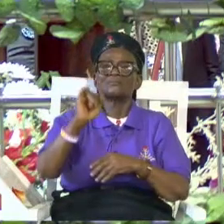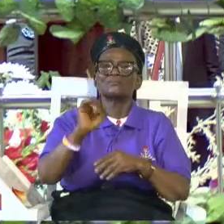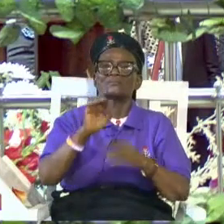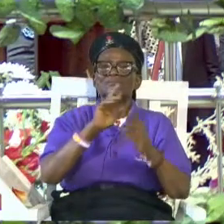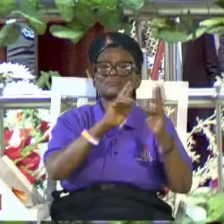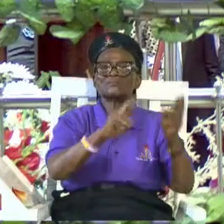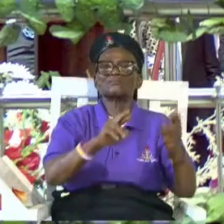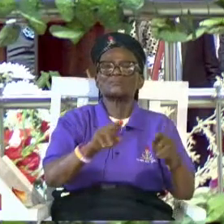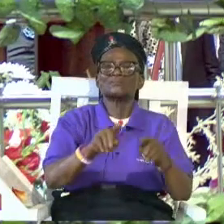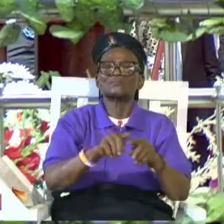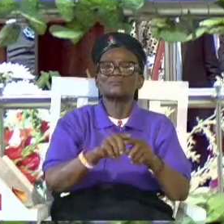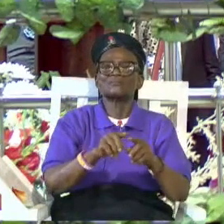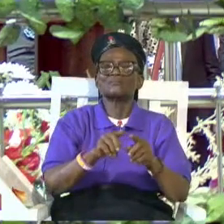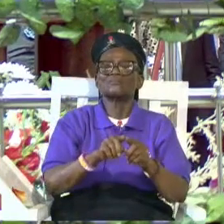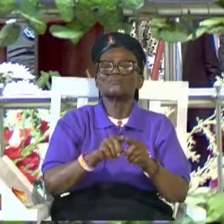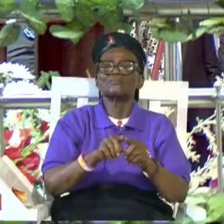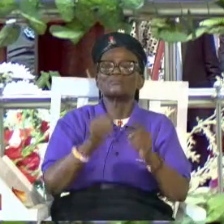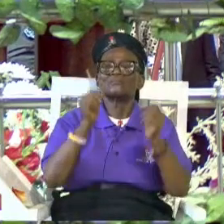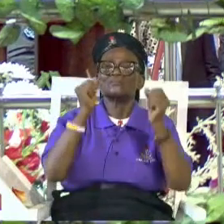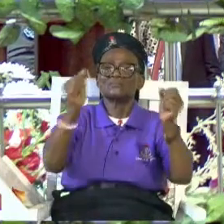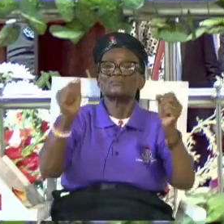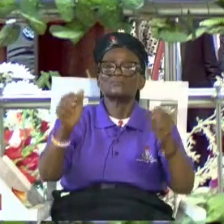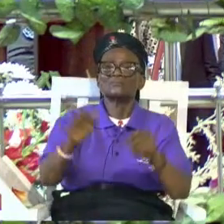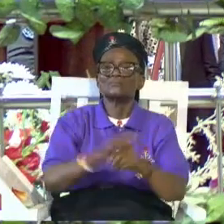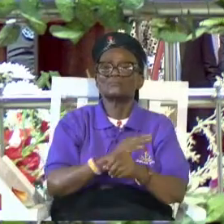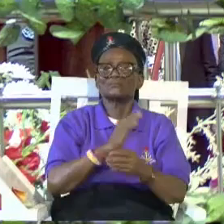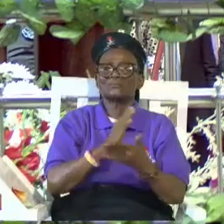Some people are beginning to manifest,